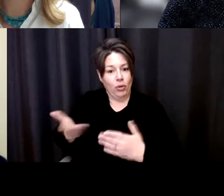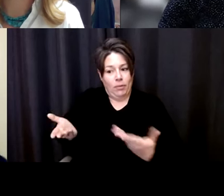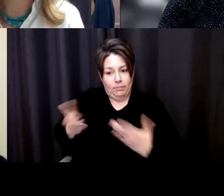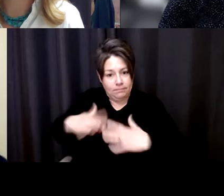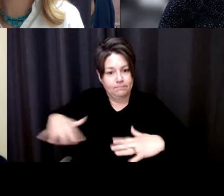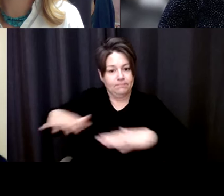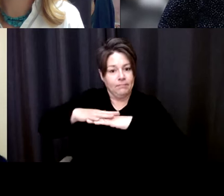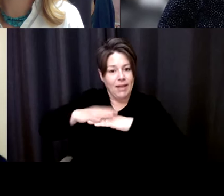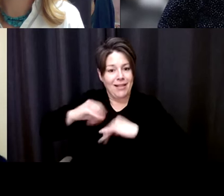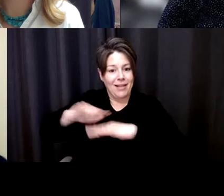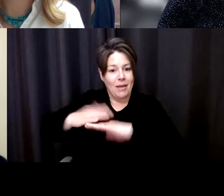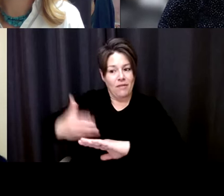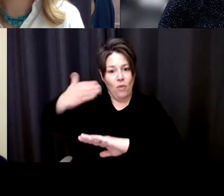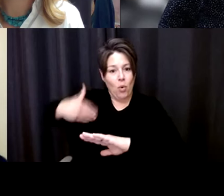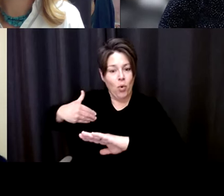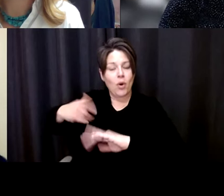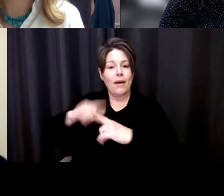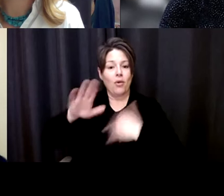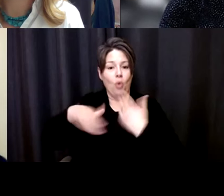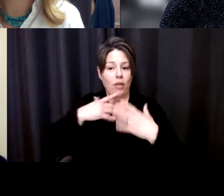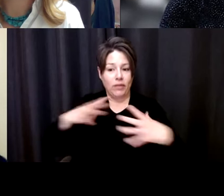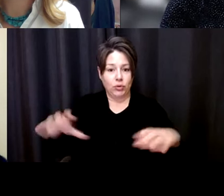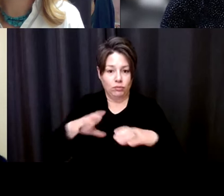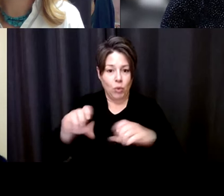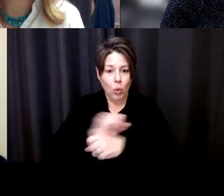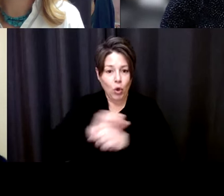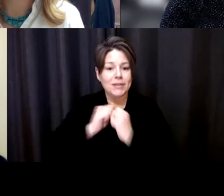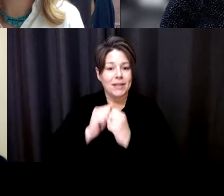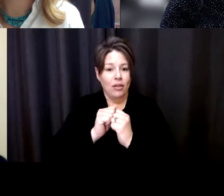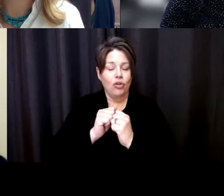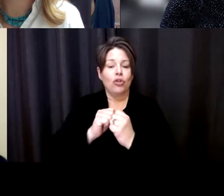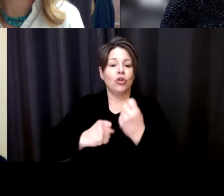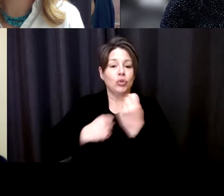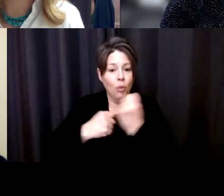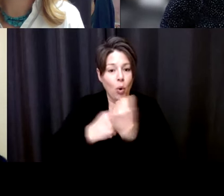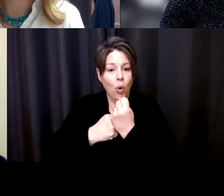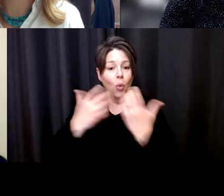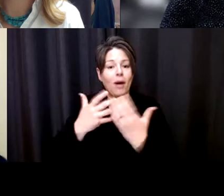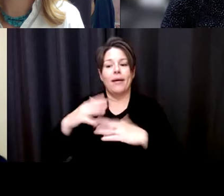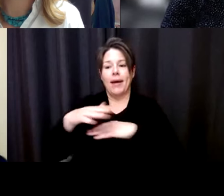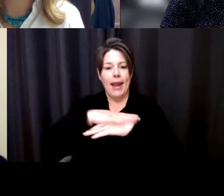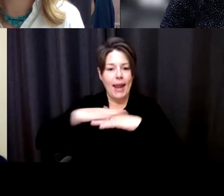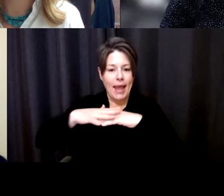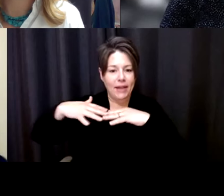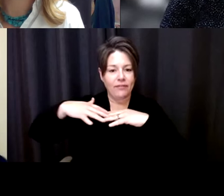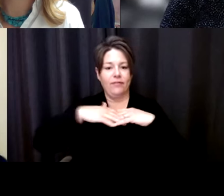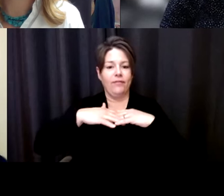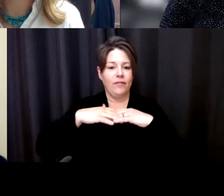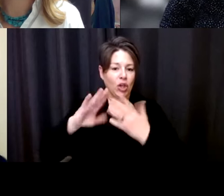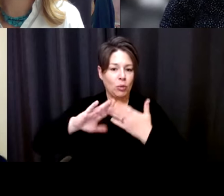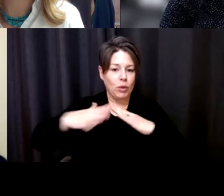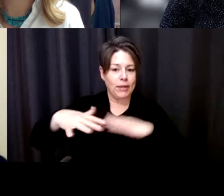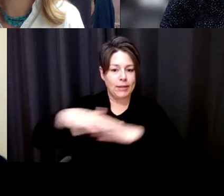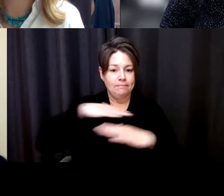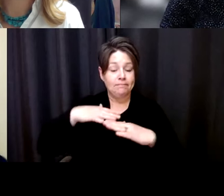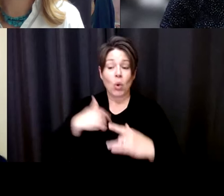lands and to act collectively in support of Native communities. We're so pleased to be able to host